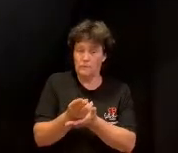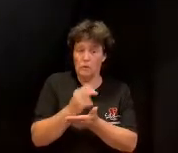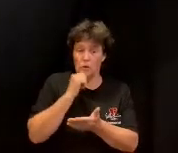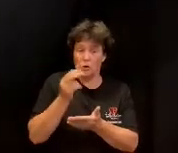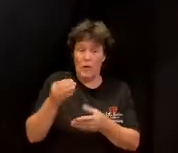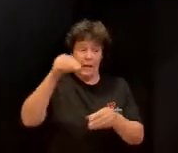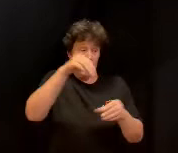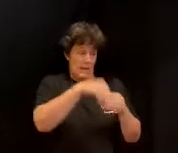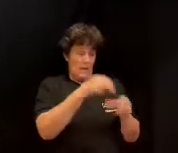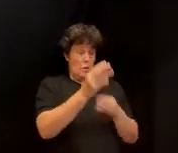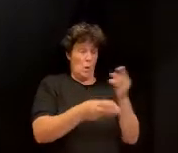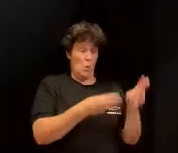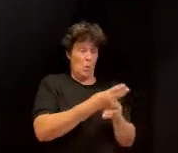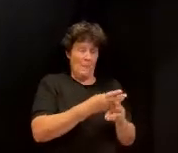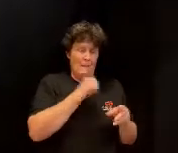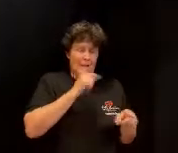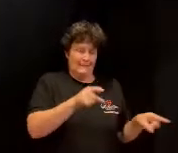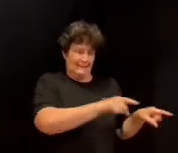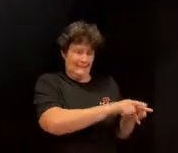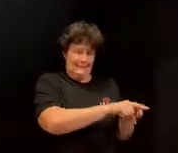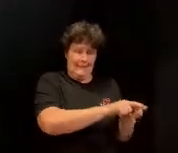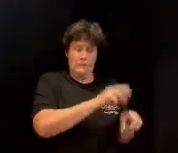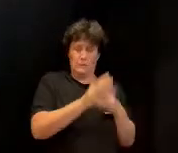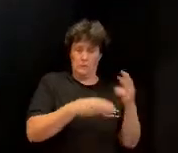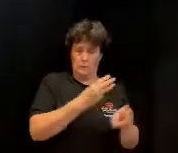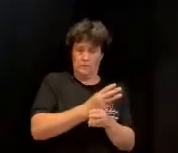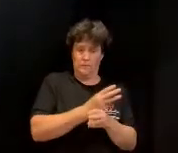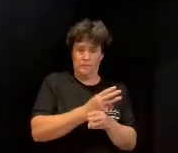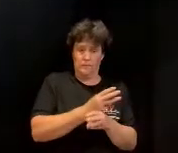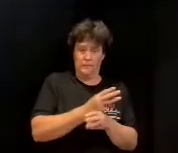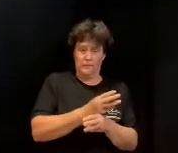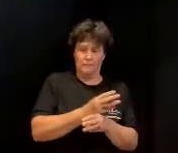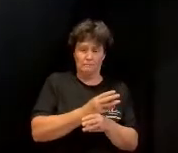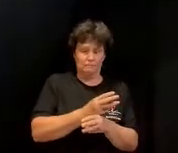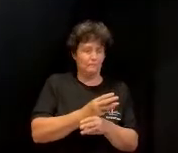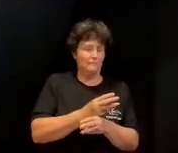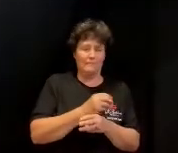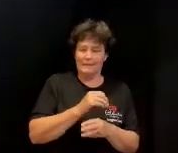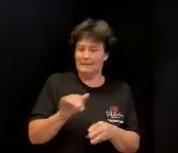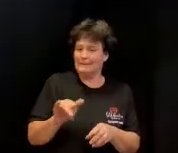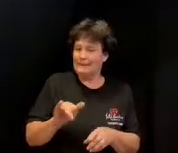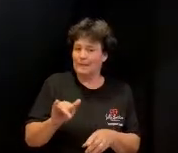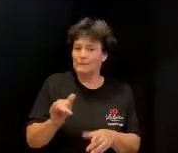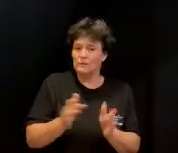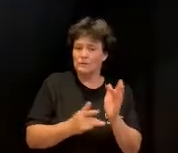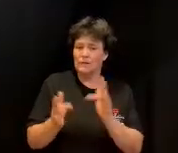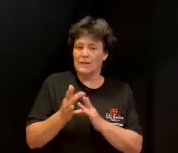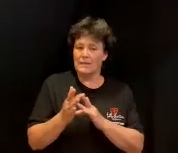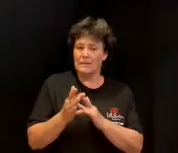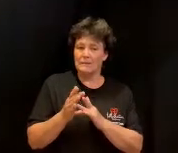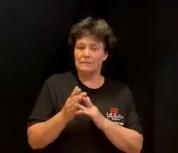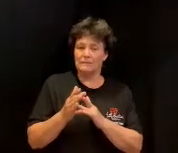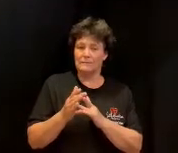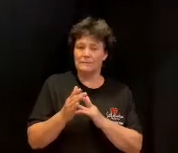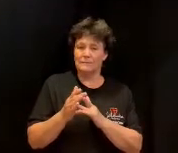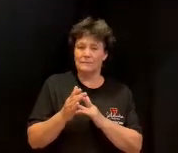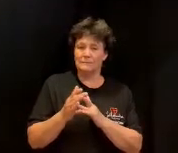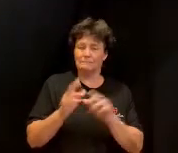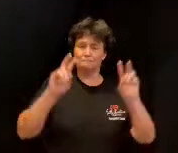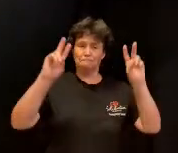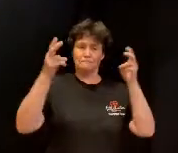world, just as like I am not of the world. That word world there is the Greek word cosmos, and it means the